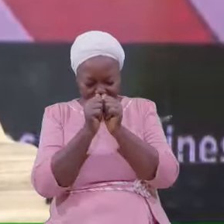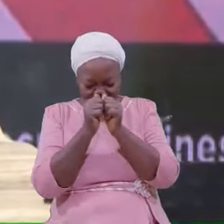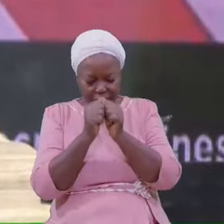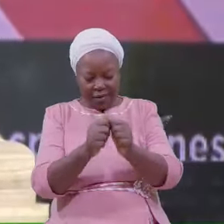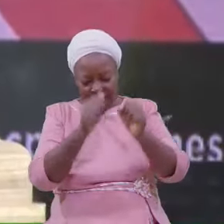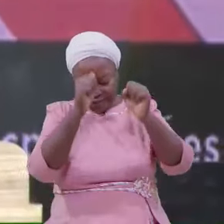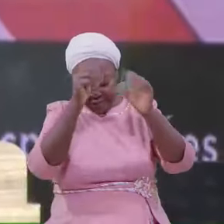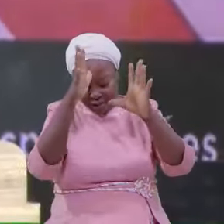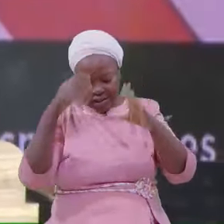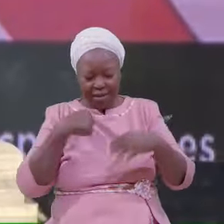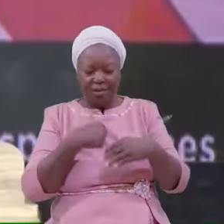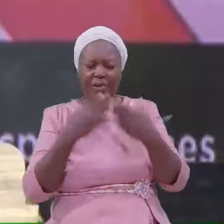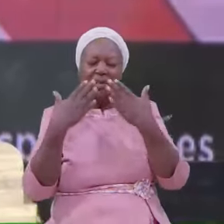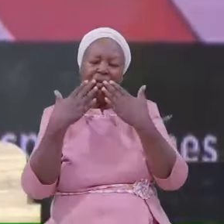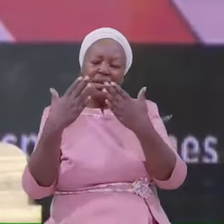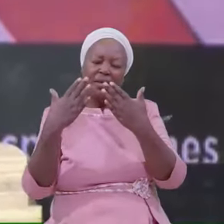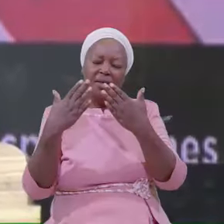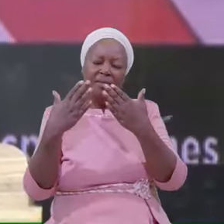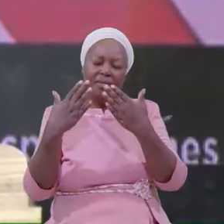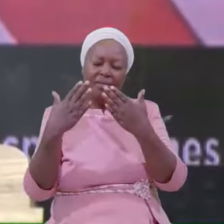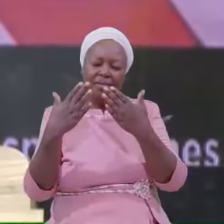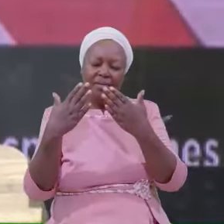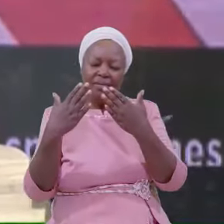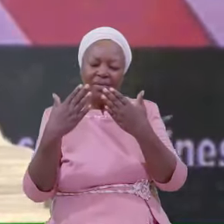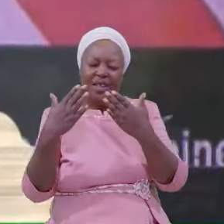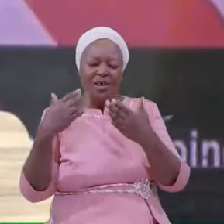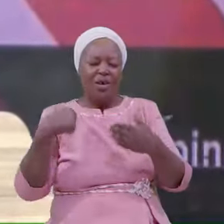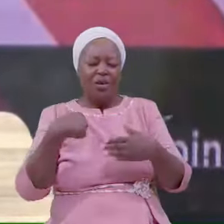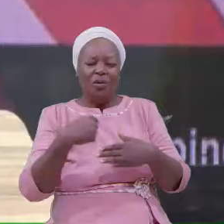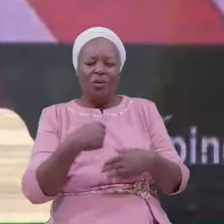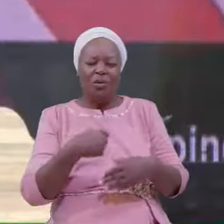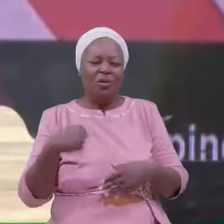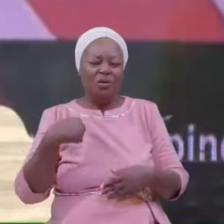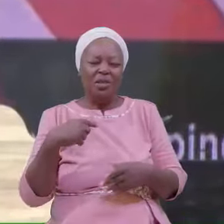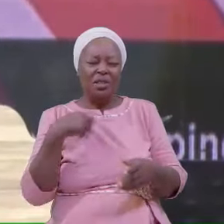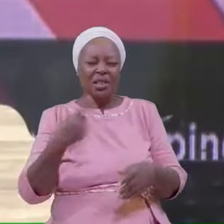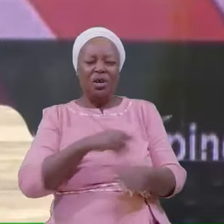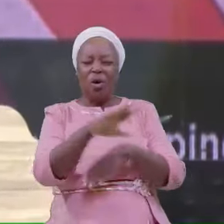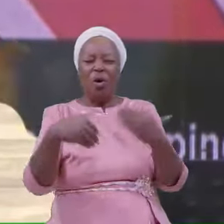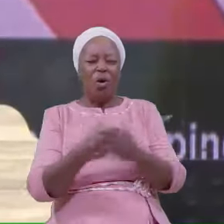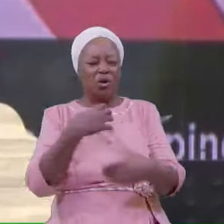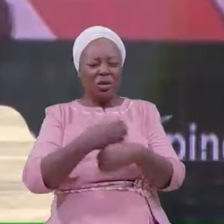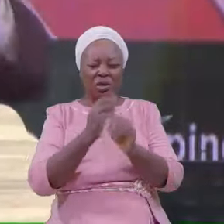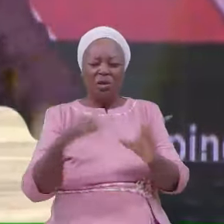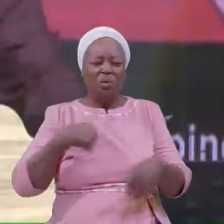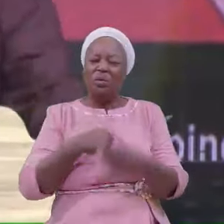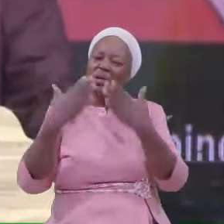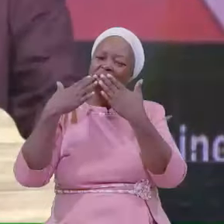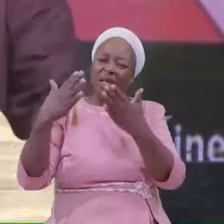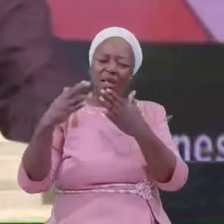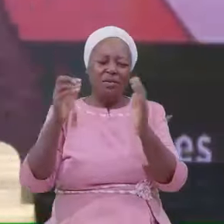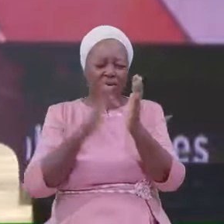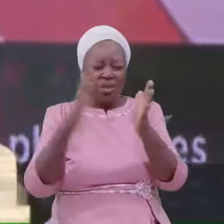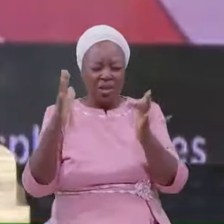you. Panginoon, salamat po. God, our creator, we thank you. Diyos na manglilikha, pinupuri ka namin. Jesus, the Son